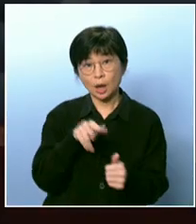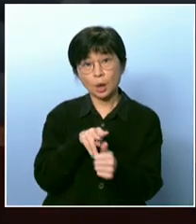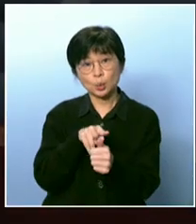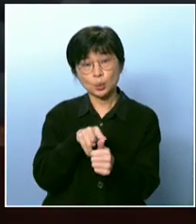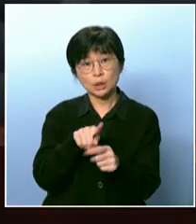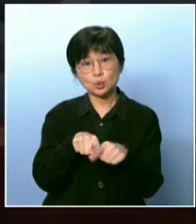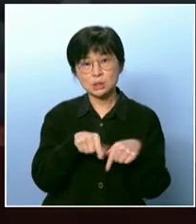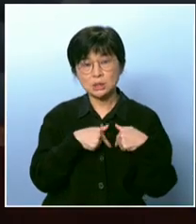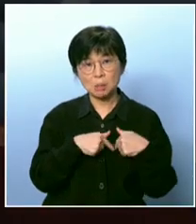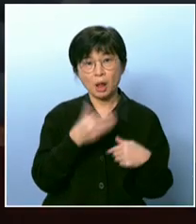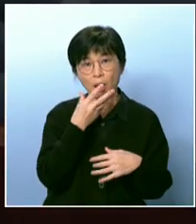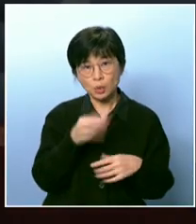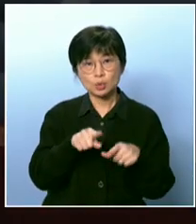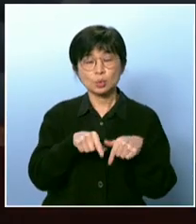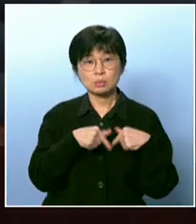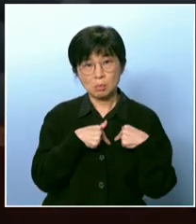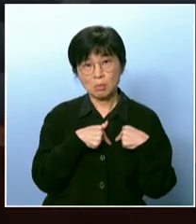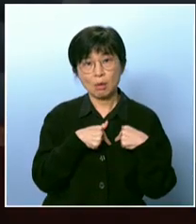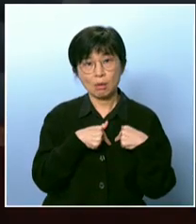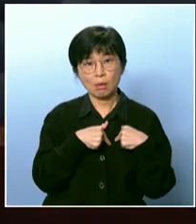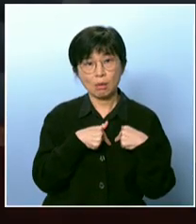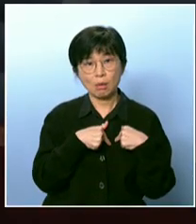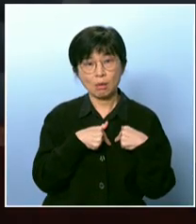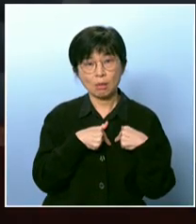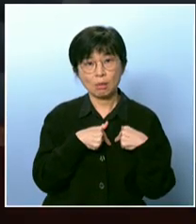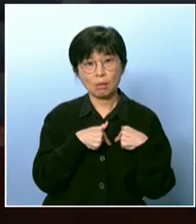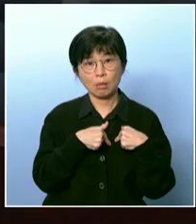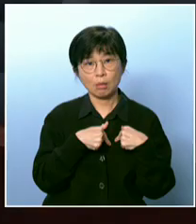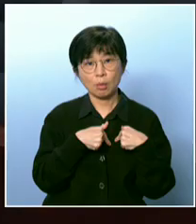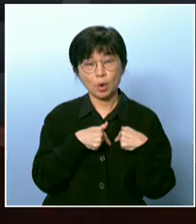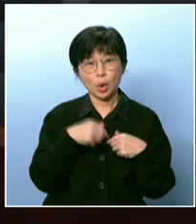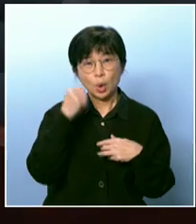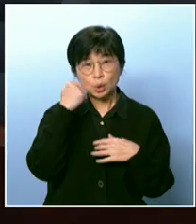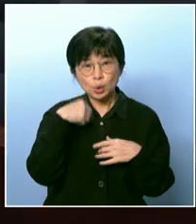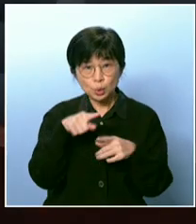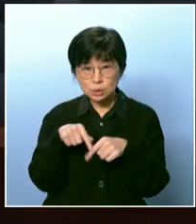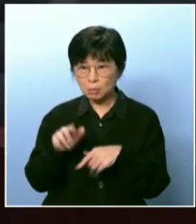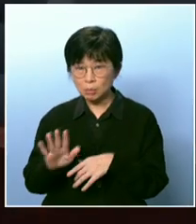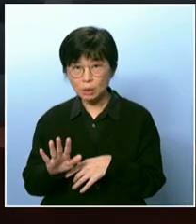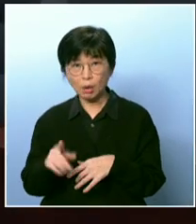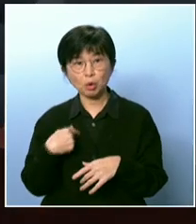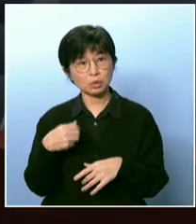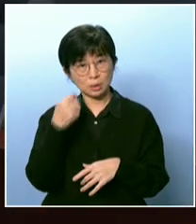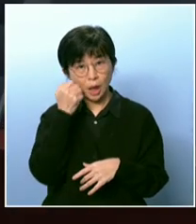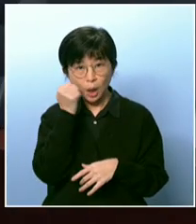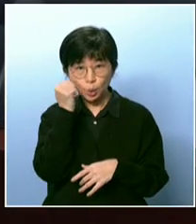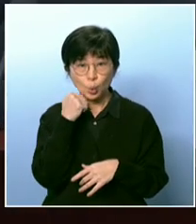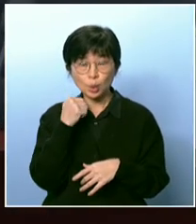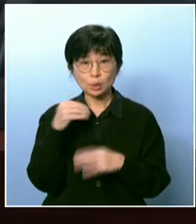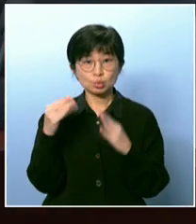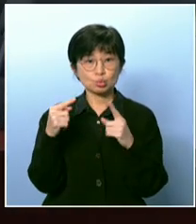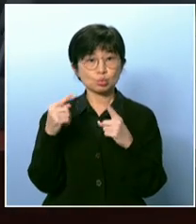to get to Yao Tong Station. I tried it myself, and there are not many